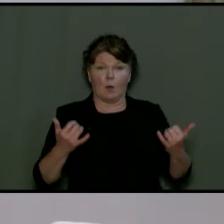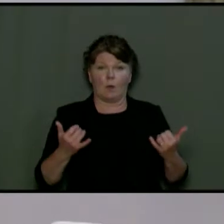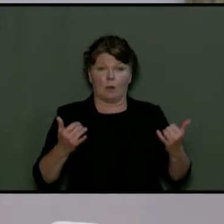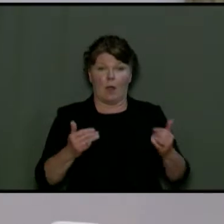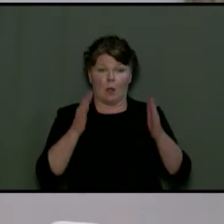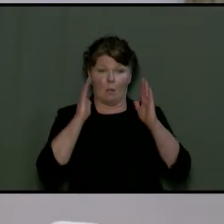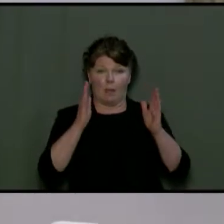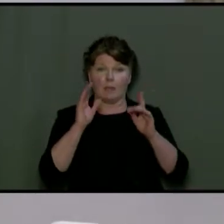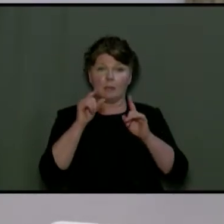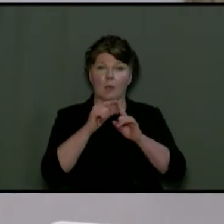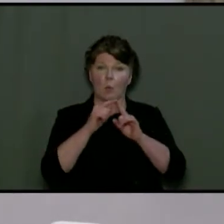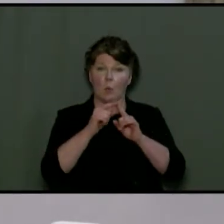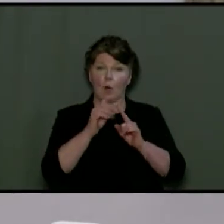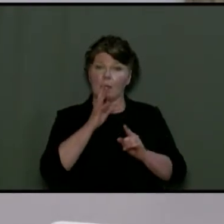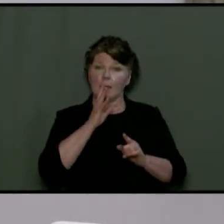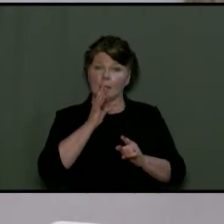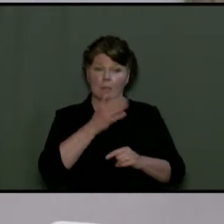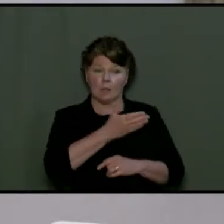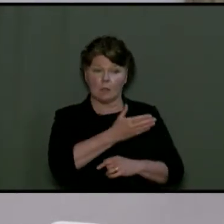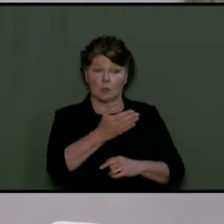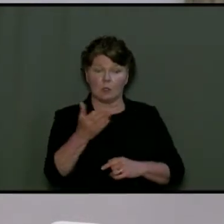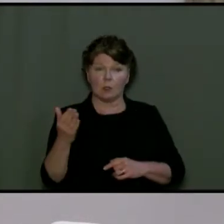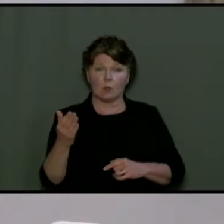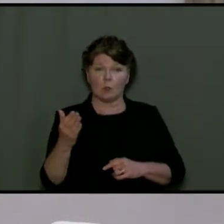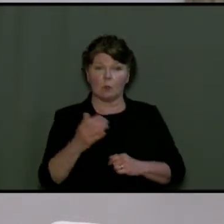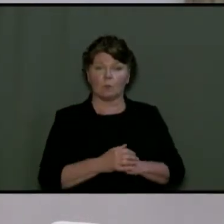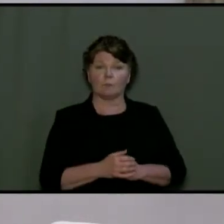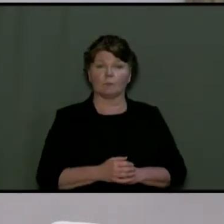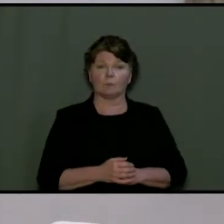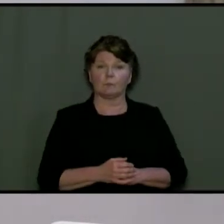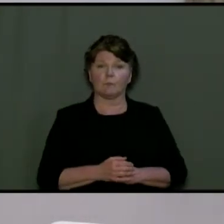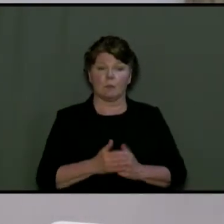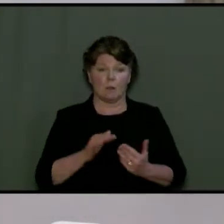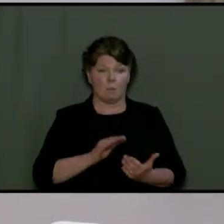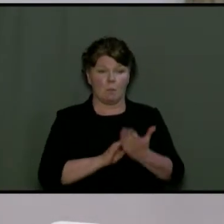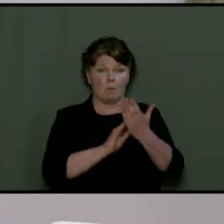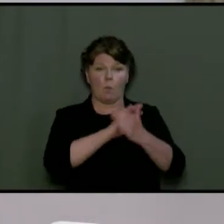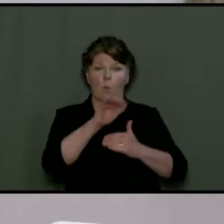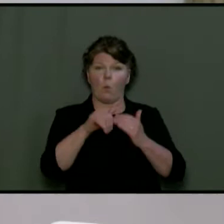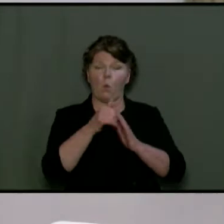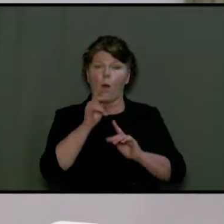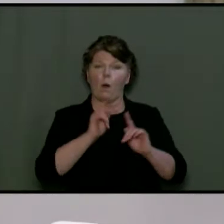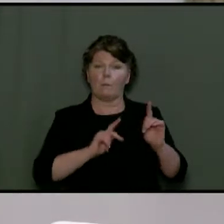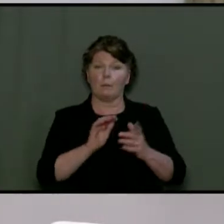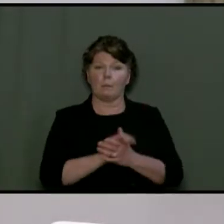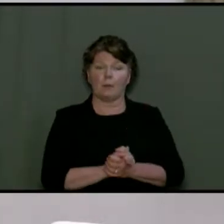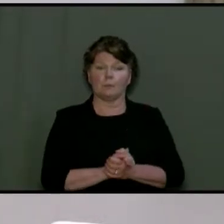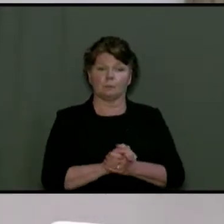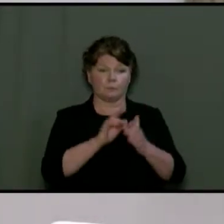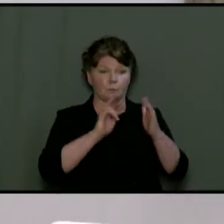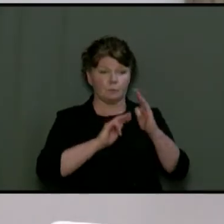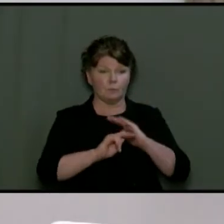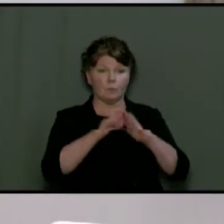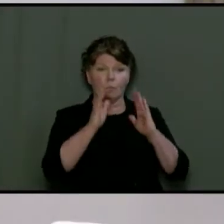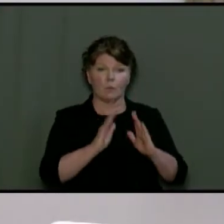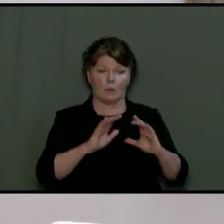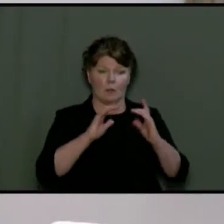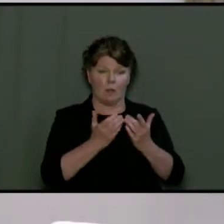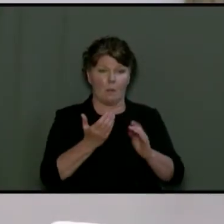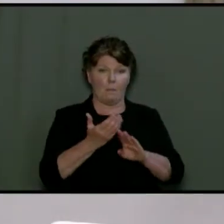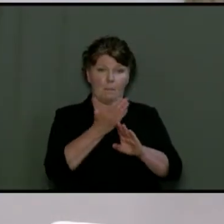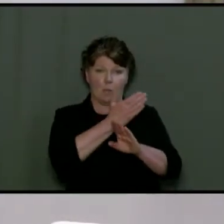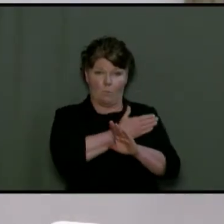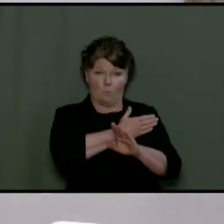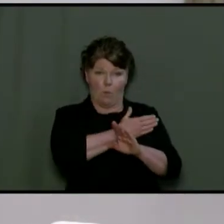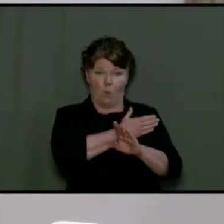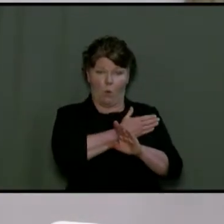that I speak to you, hearing and in the hearing of all people. The prophets who preceded you and